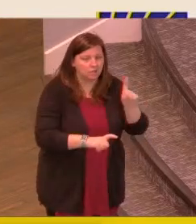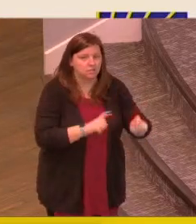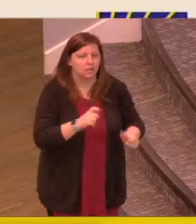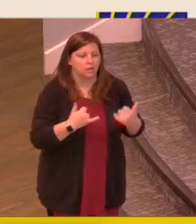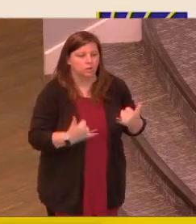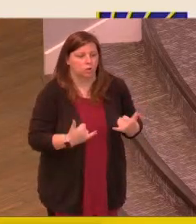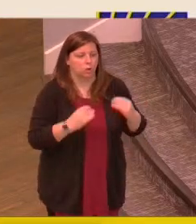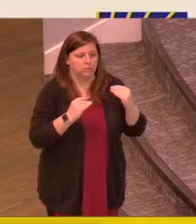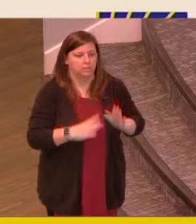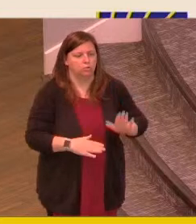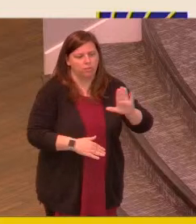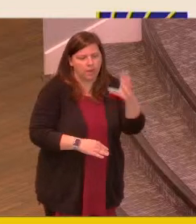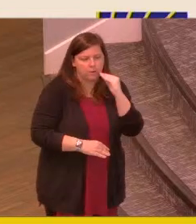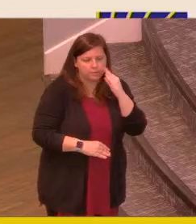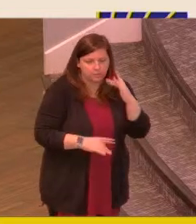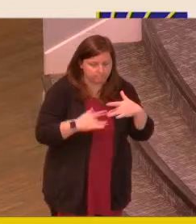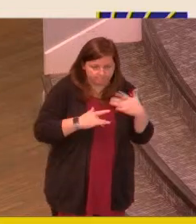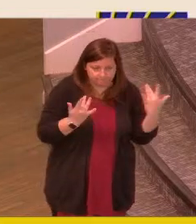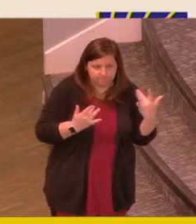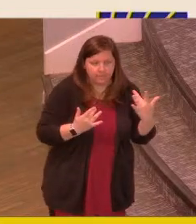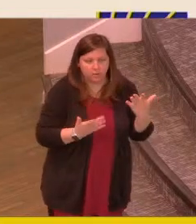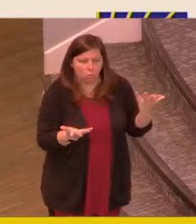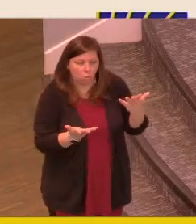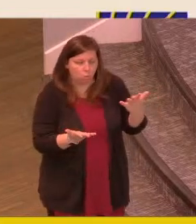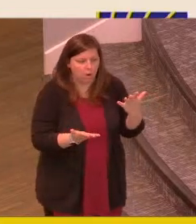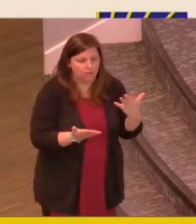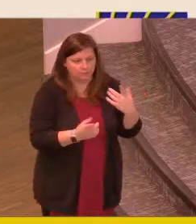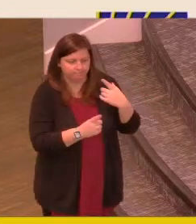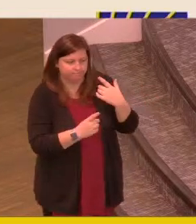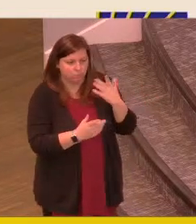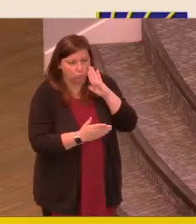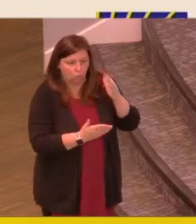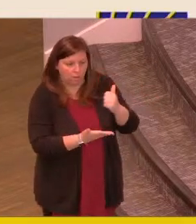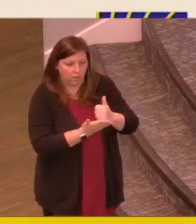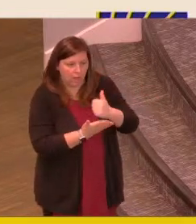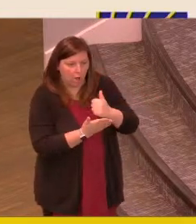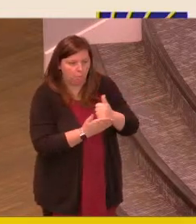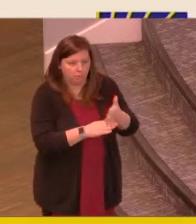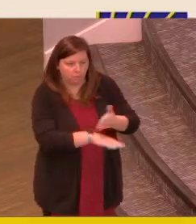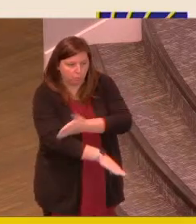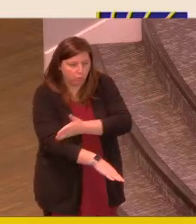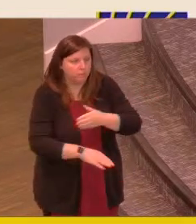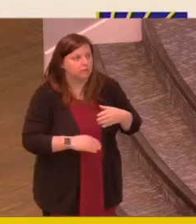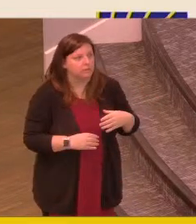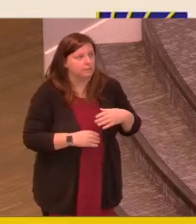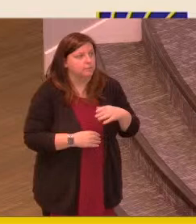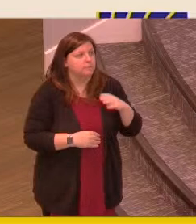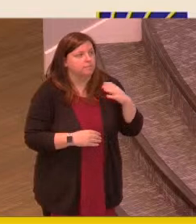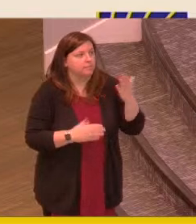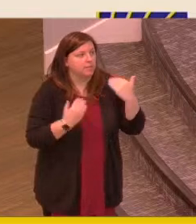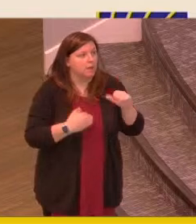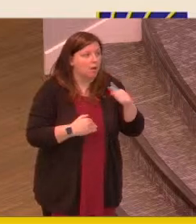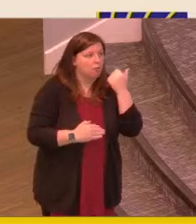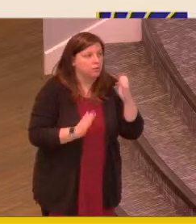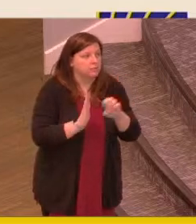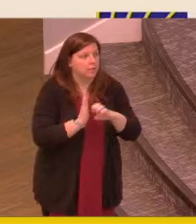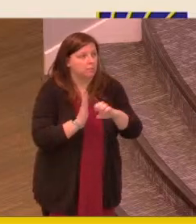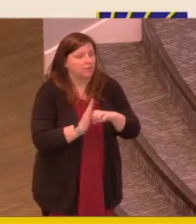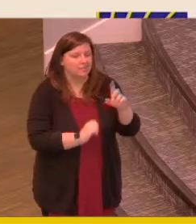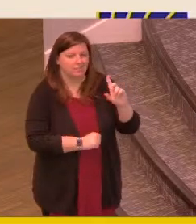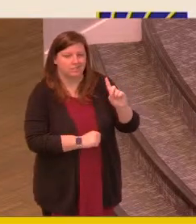would be helpful for them, and then data about a dashboard or something that is visible to the public.